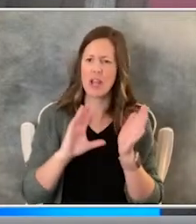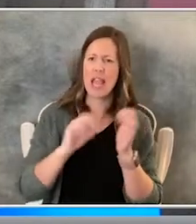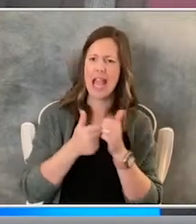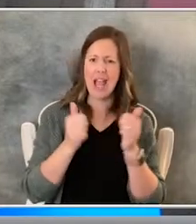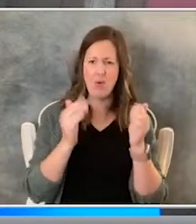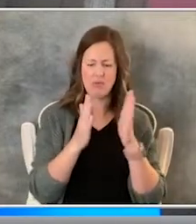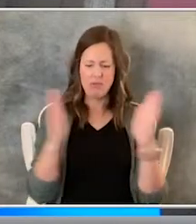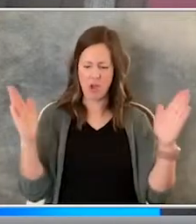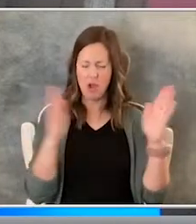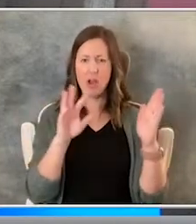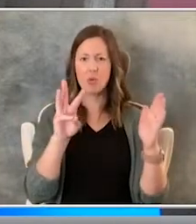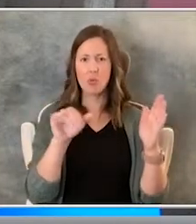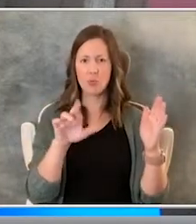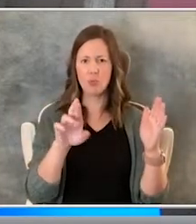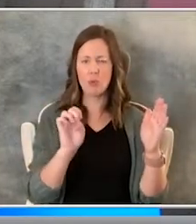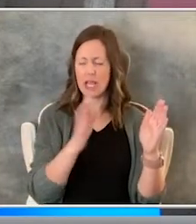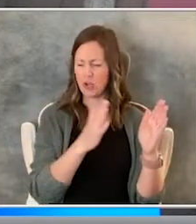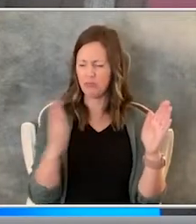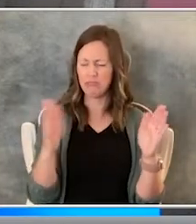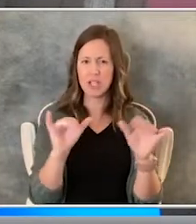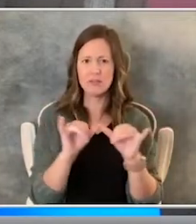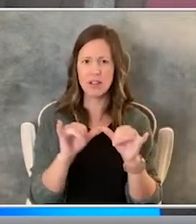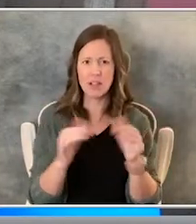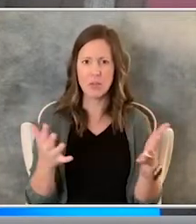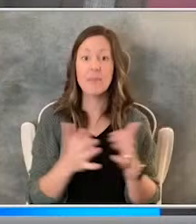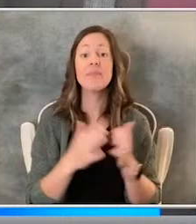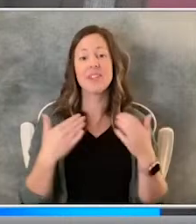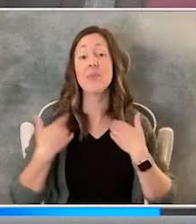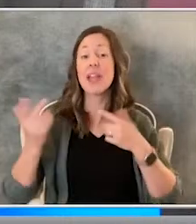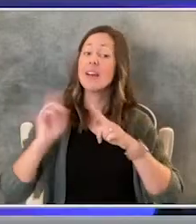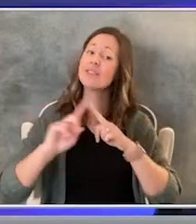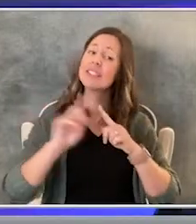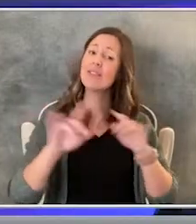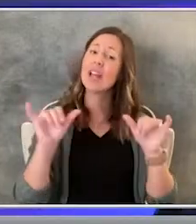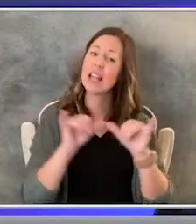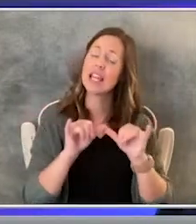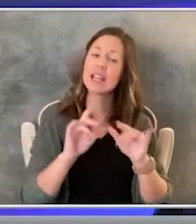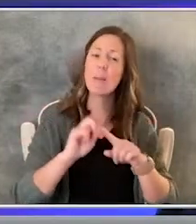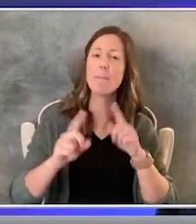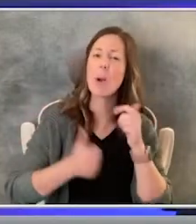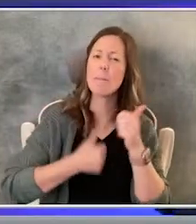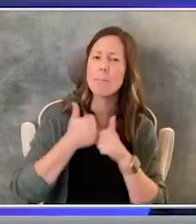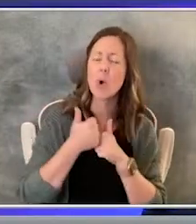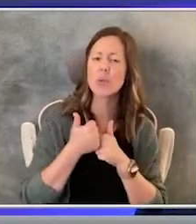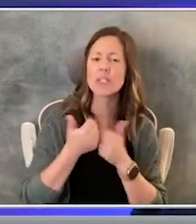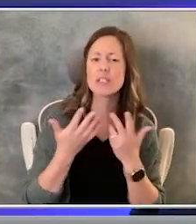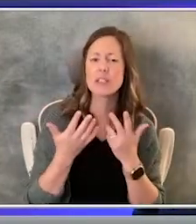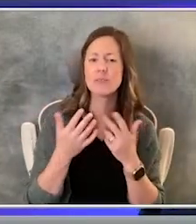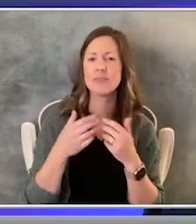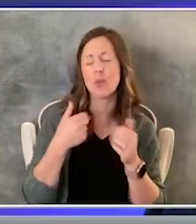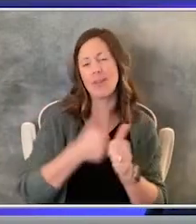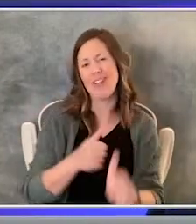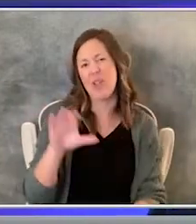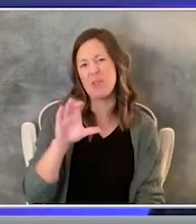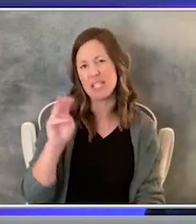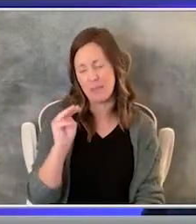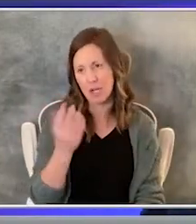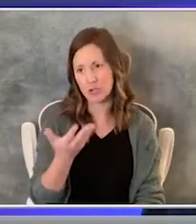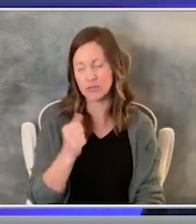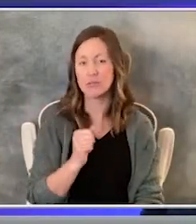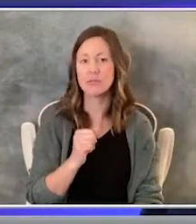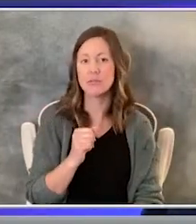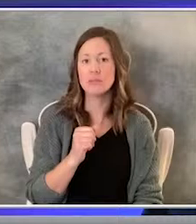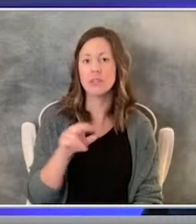multiple braided types of wire and elements. So and that tiny little. And you can turn it and steer